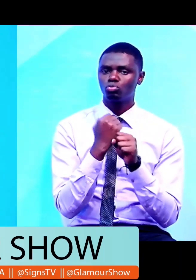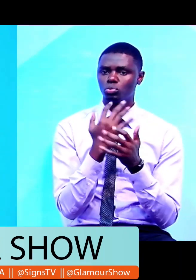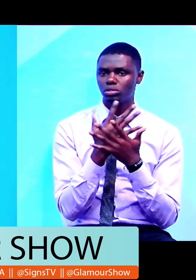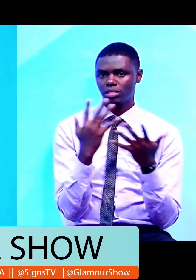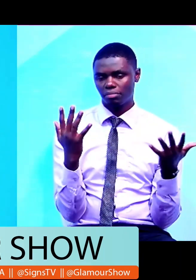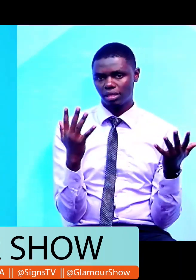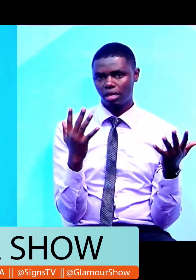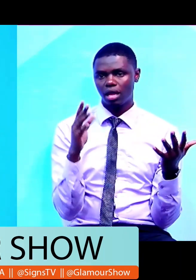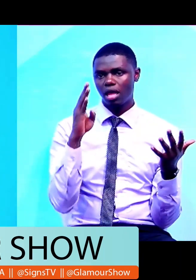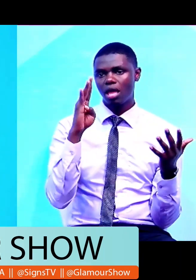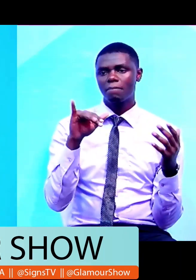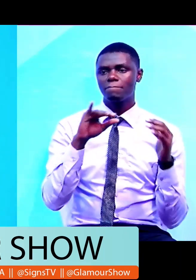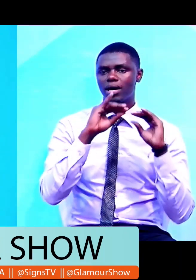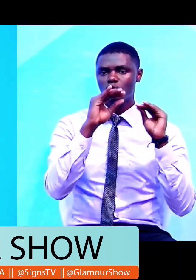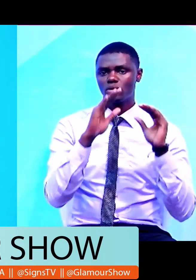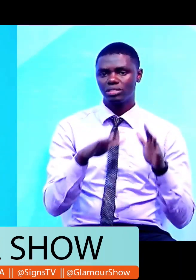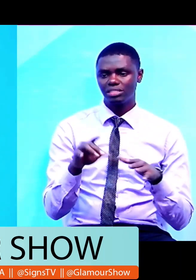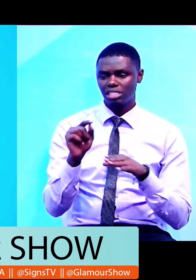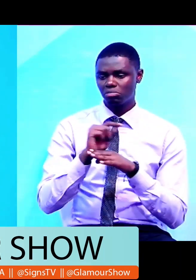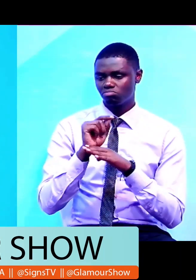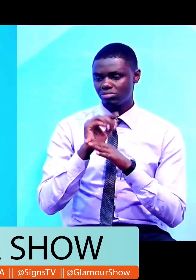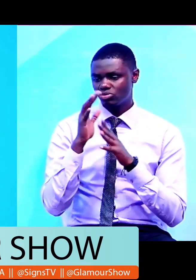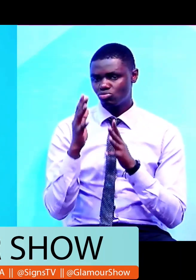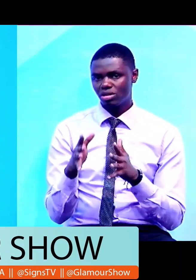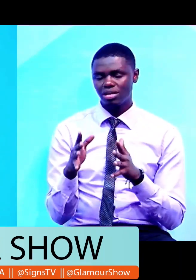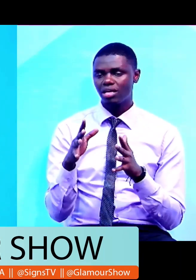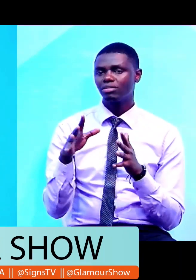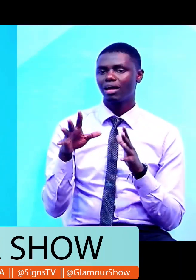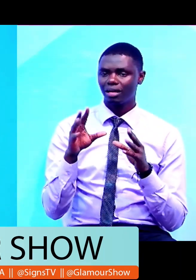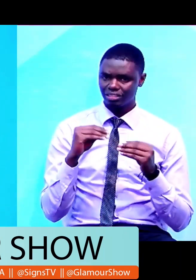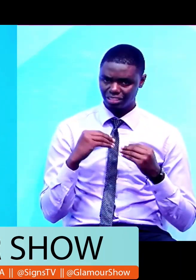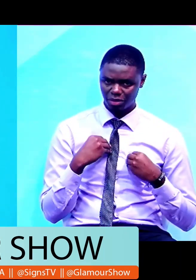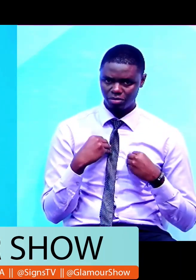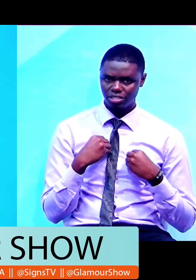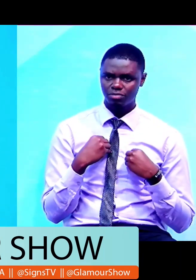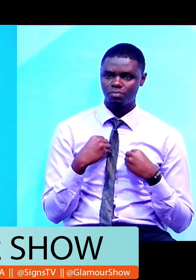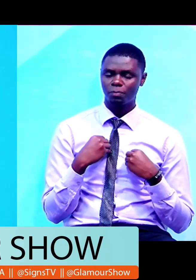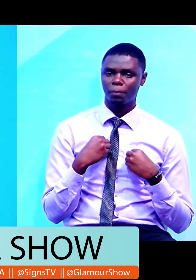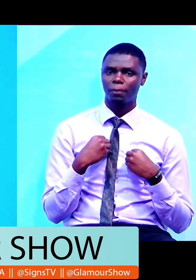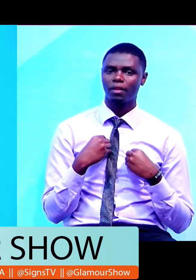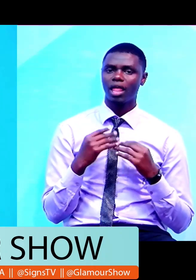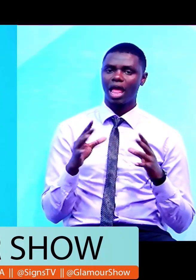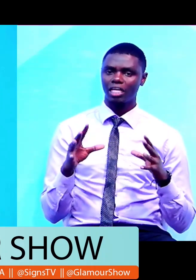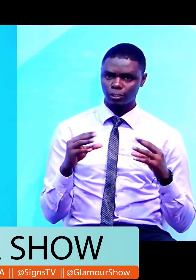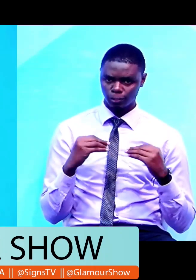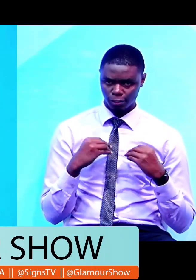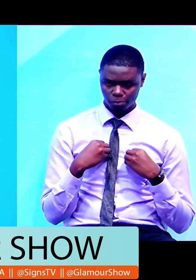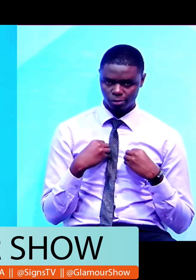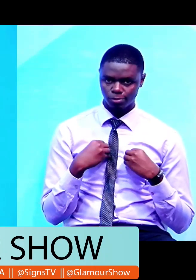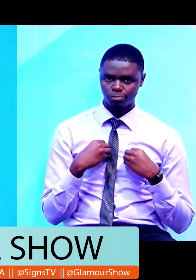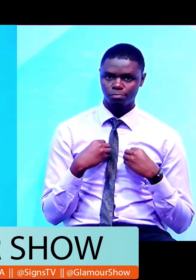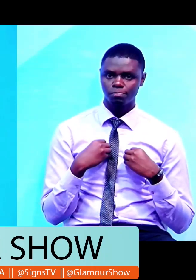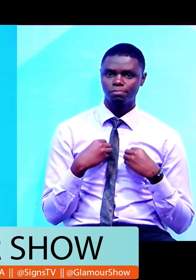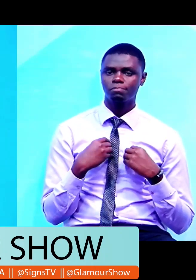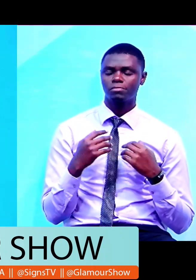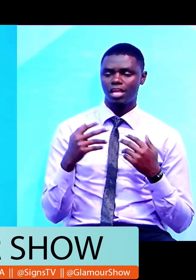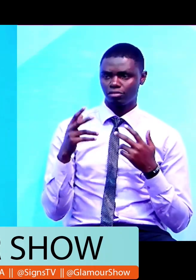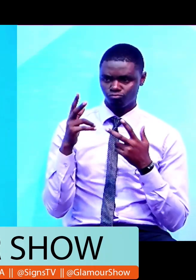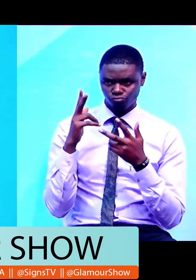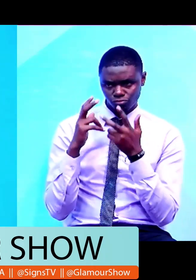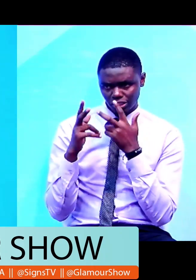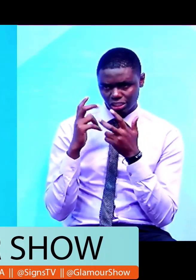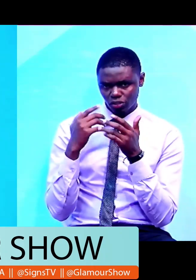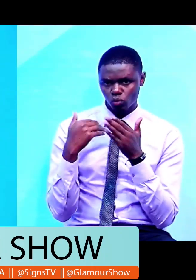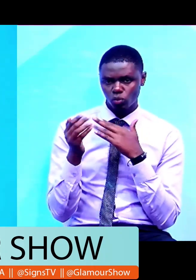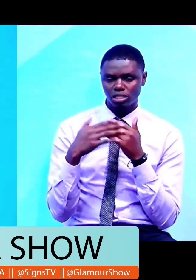by your teachers, your trainers, take it with take it to heart, listen to whatever they're